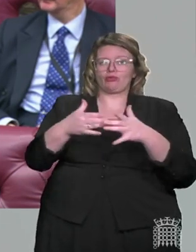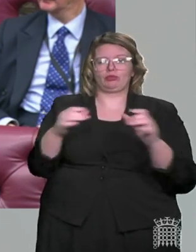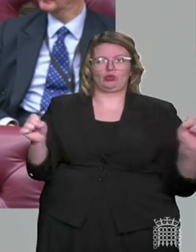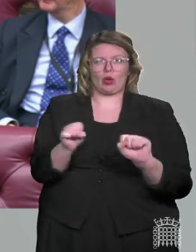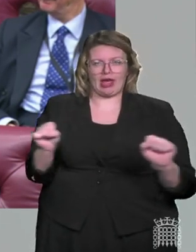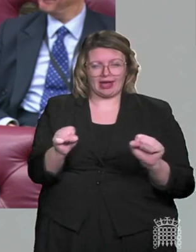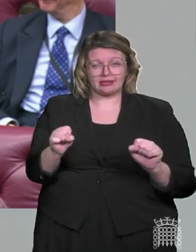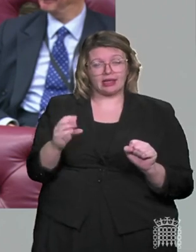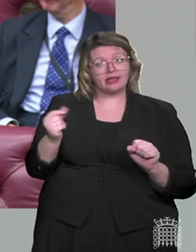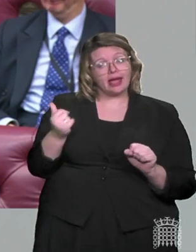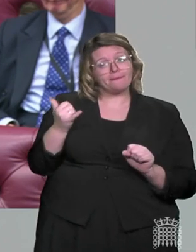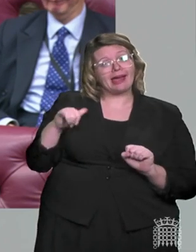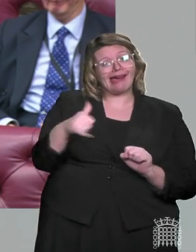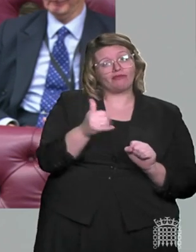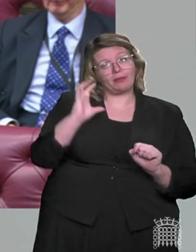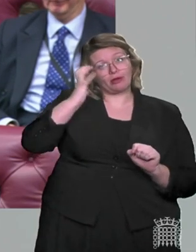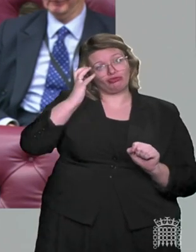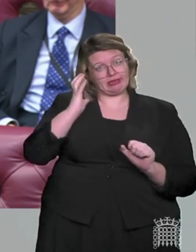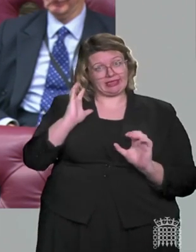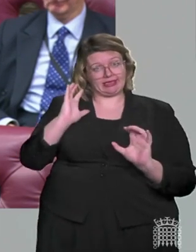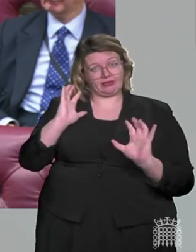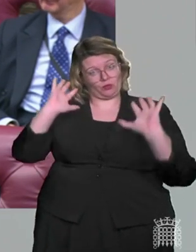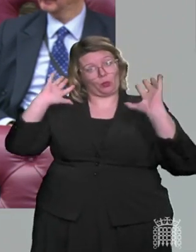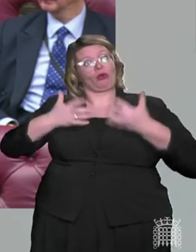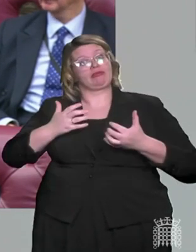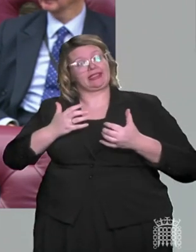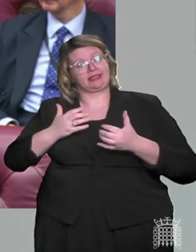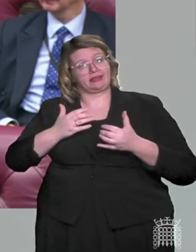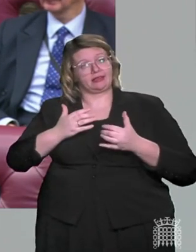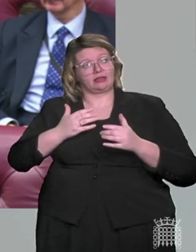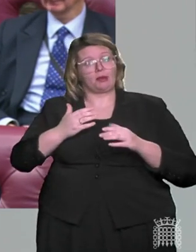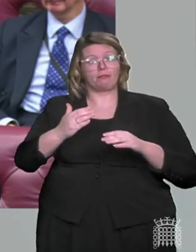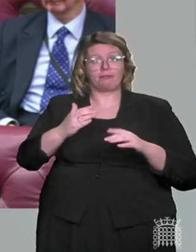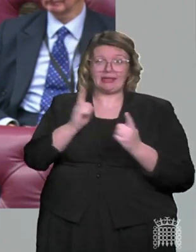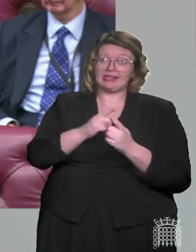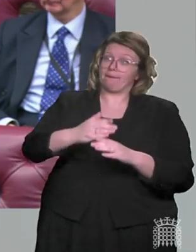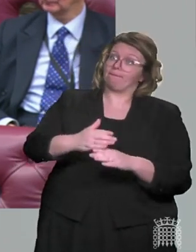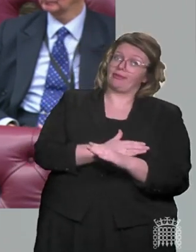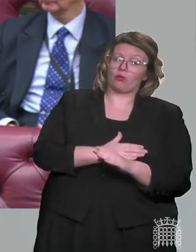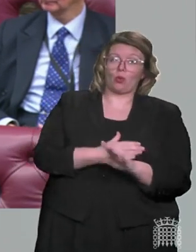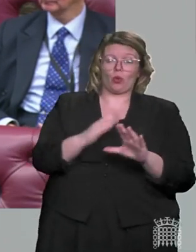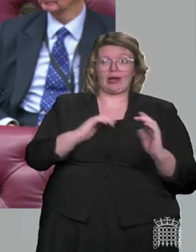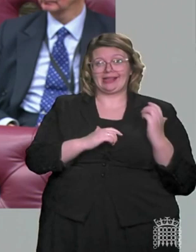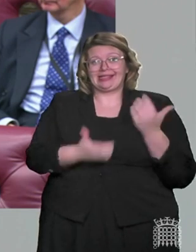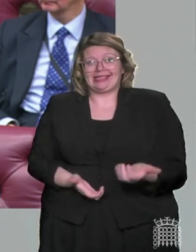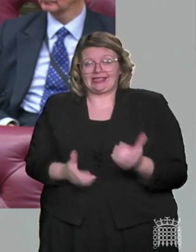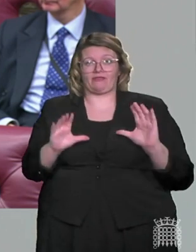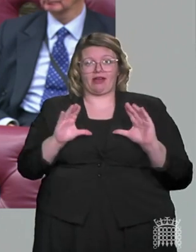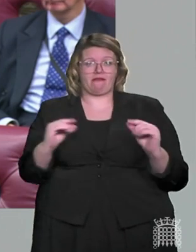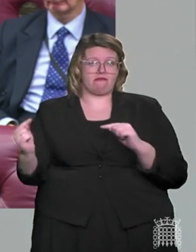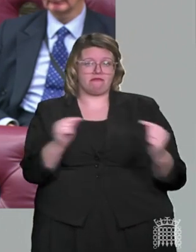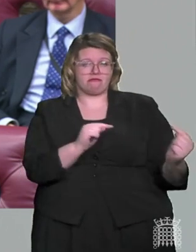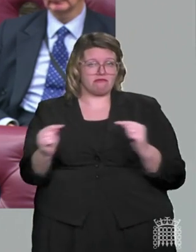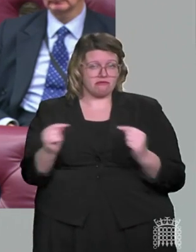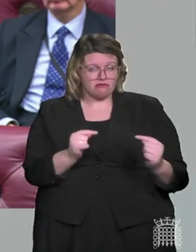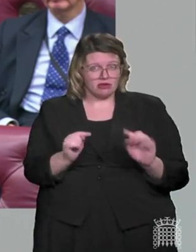that understandably are nervous about meeting in advance of a proper ceasefire and plan towards a cessation of hostilities.